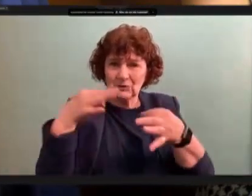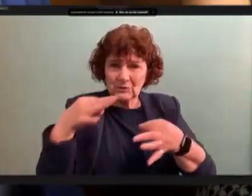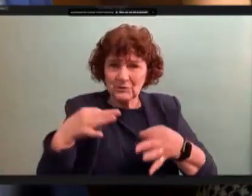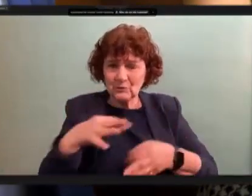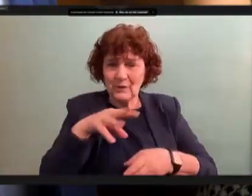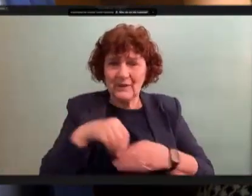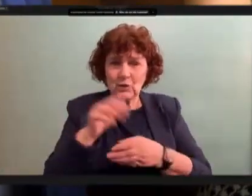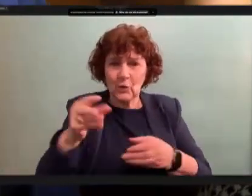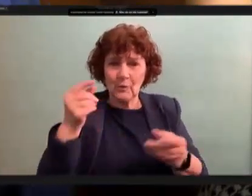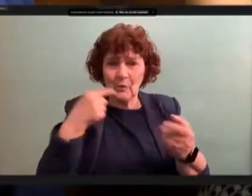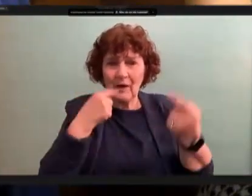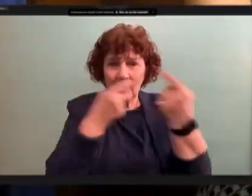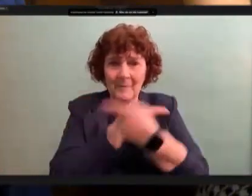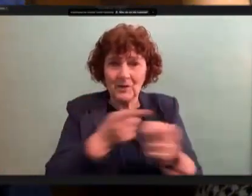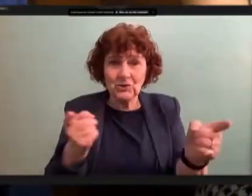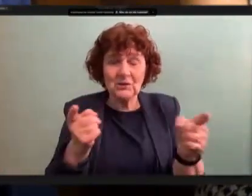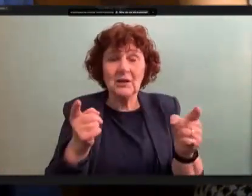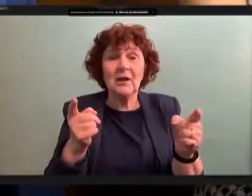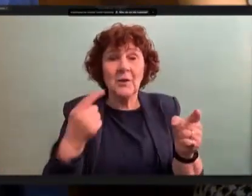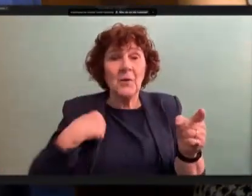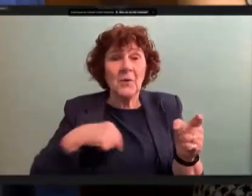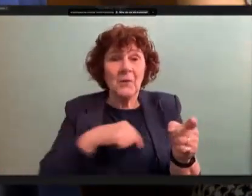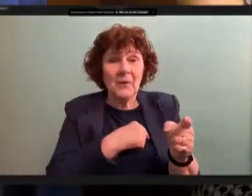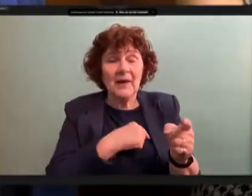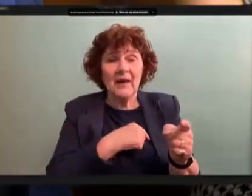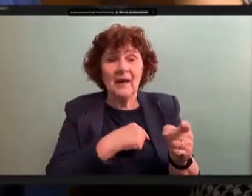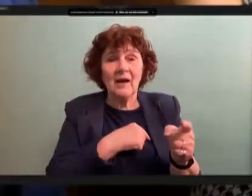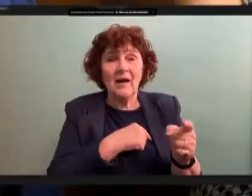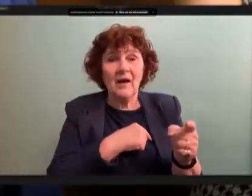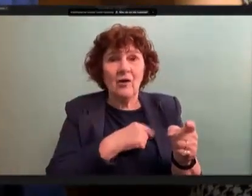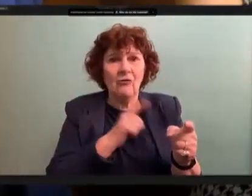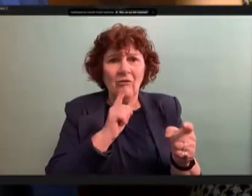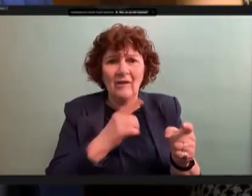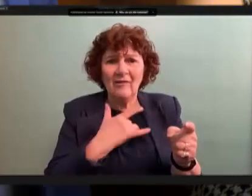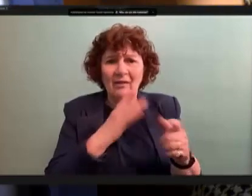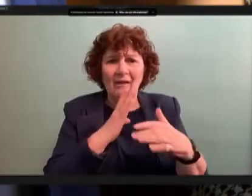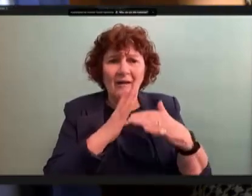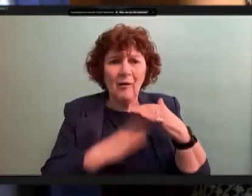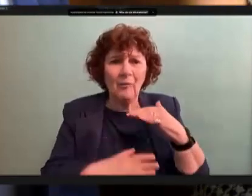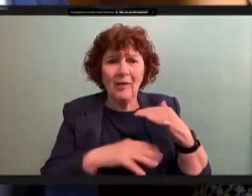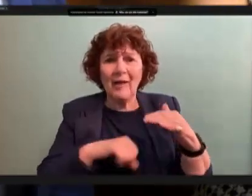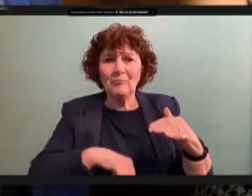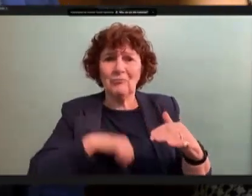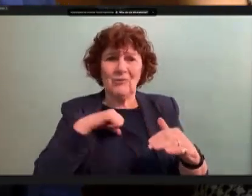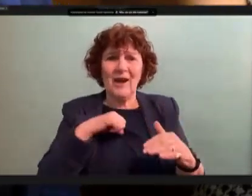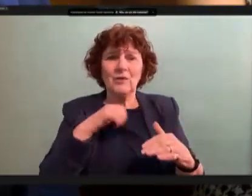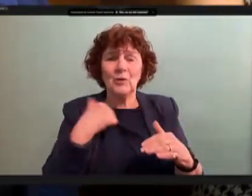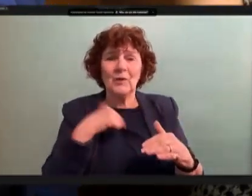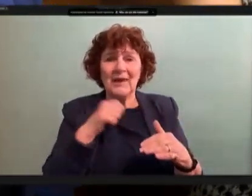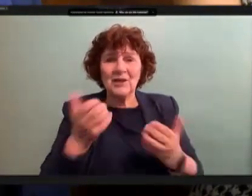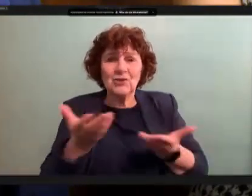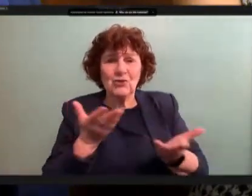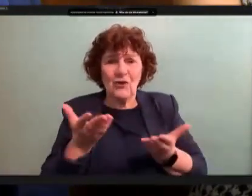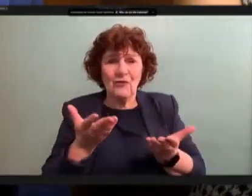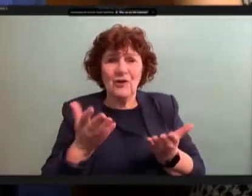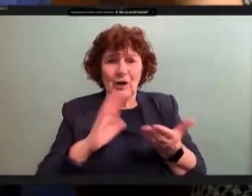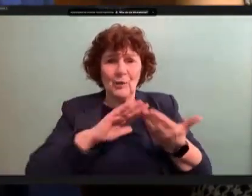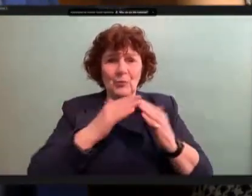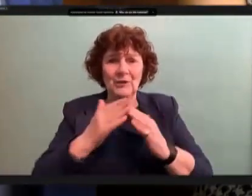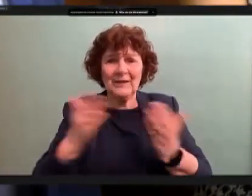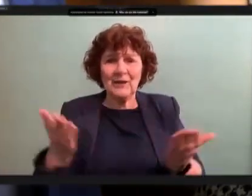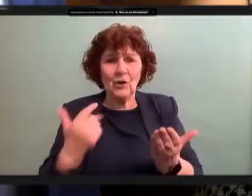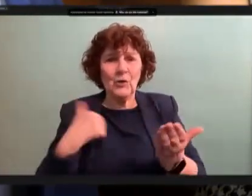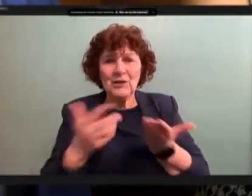but we are very humbled and proud to be able to serve this community. We've served well over 10